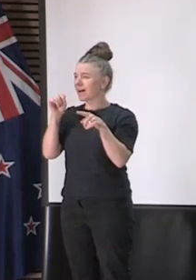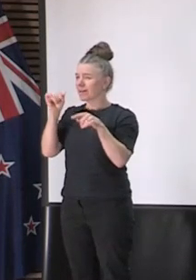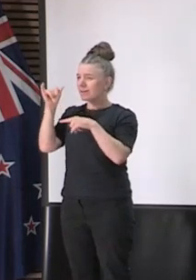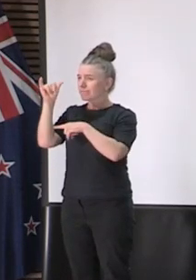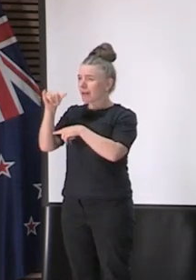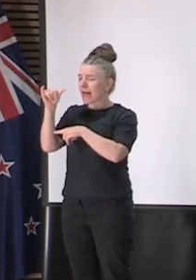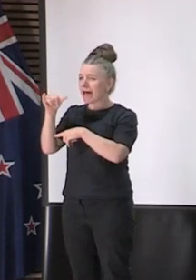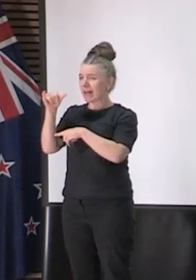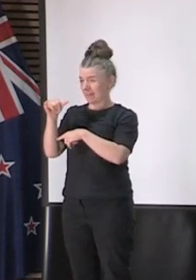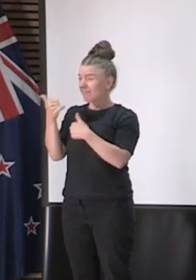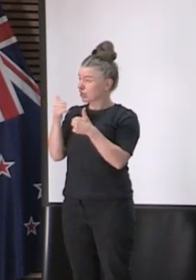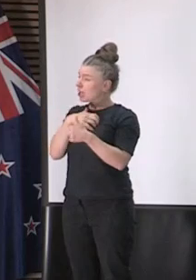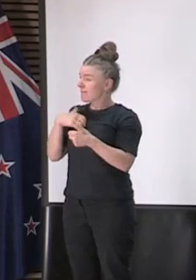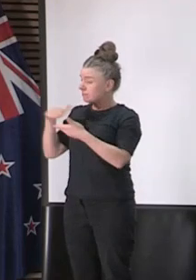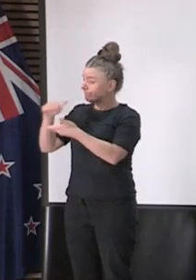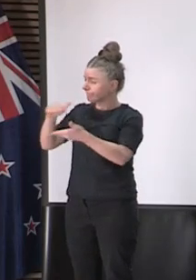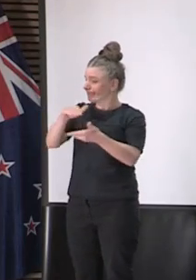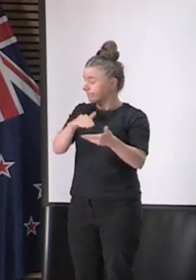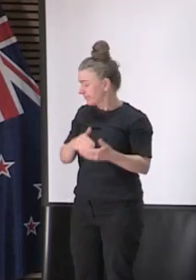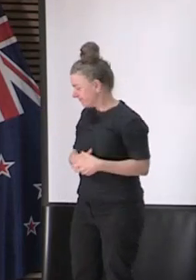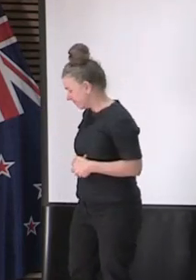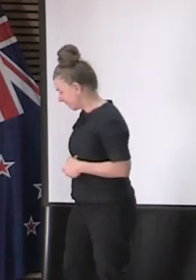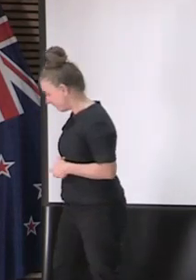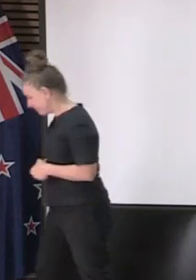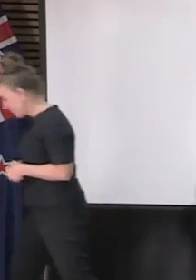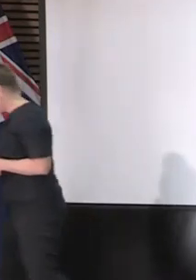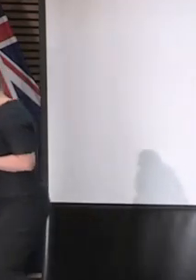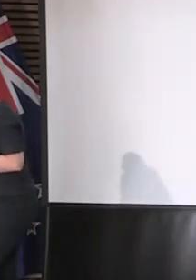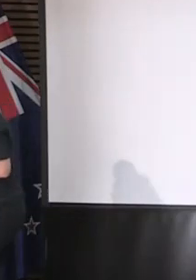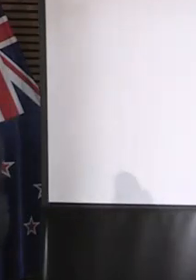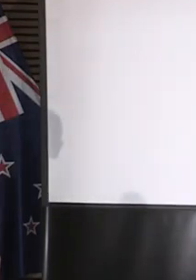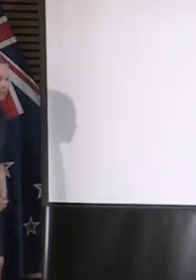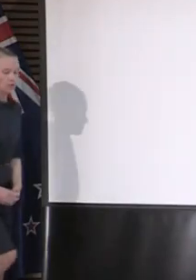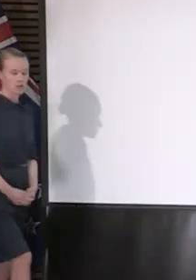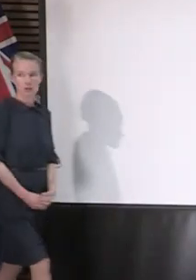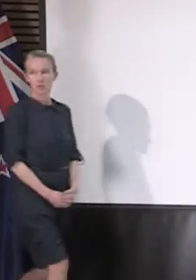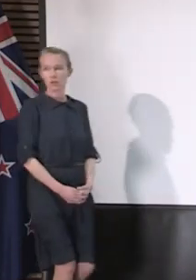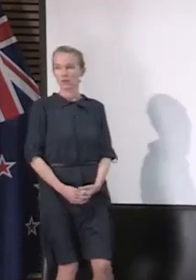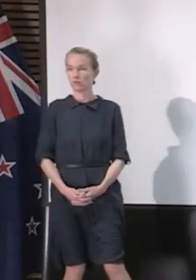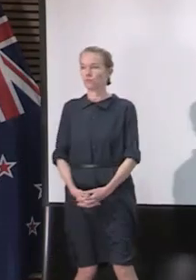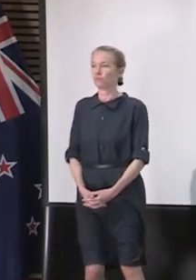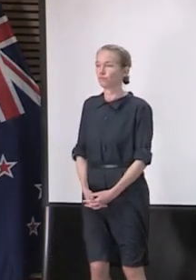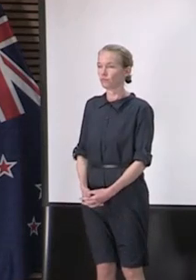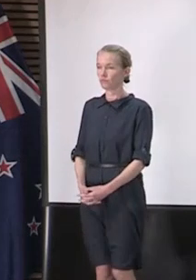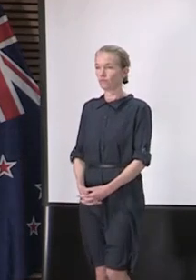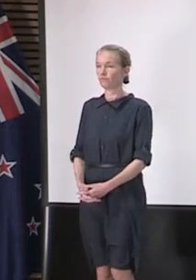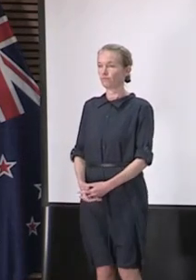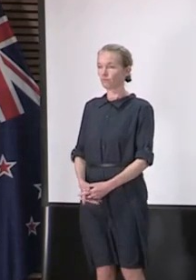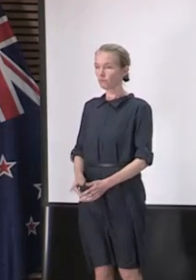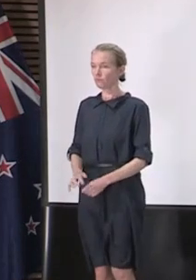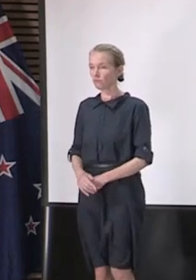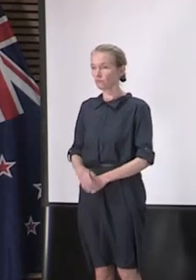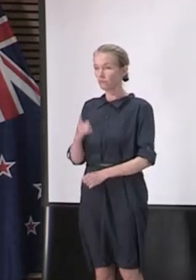already seen some support specifically rolled out there. Given we don't know the outcome yet of the review into the COVID-19 outbreak